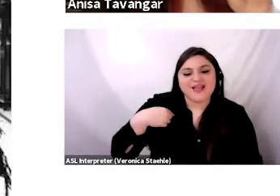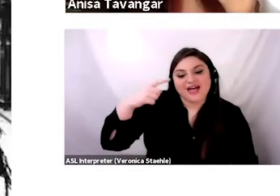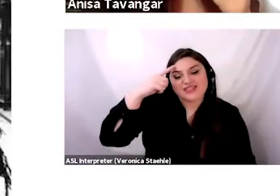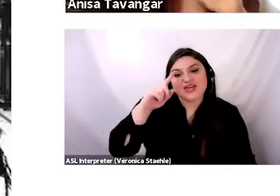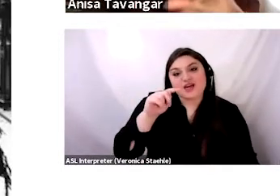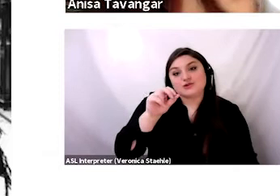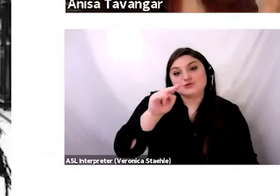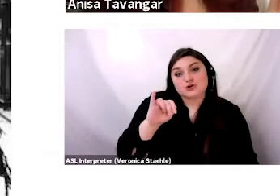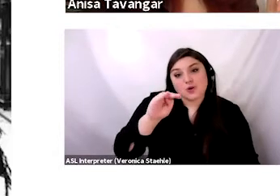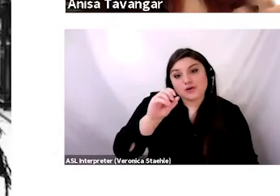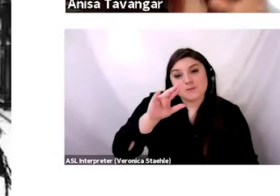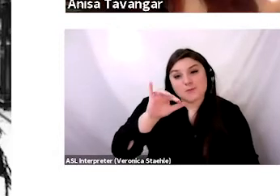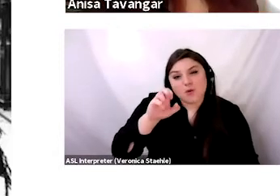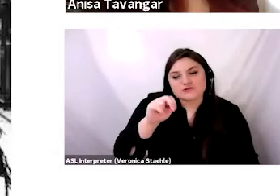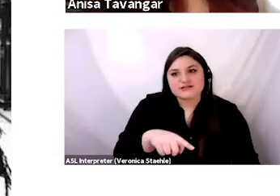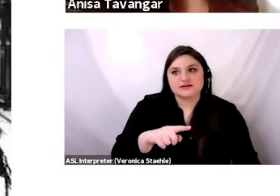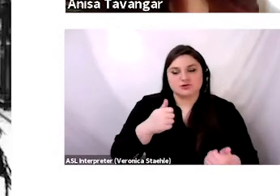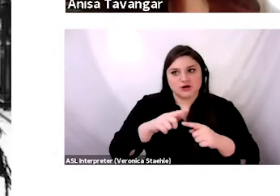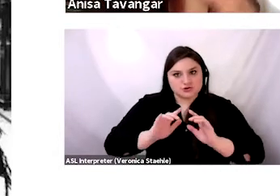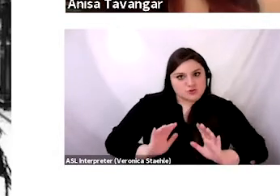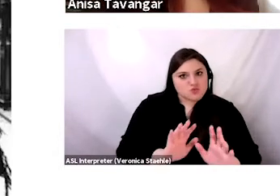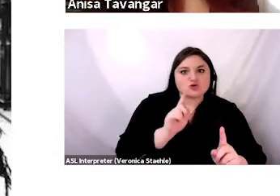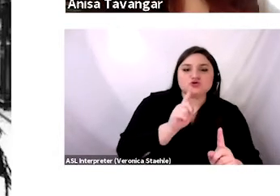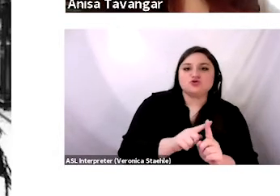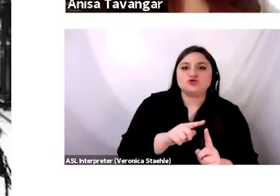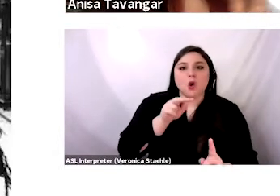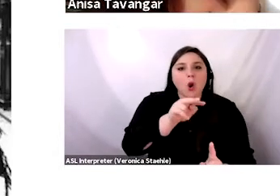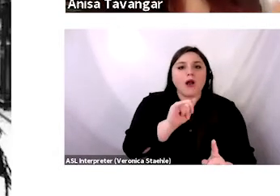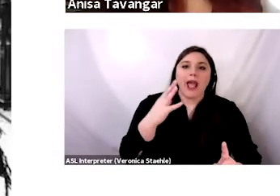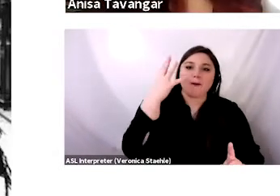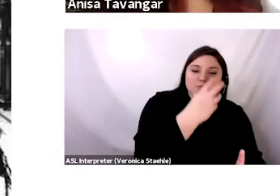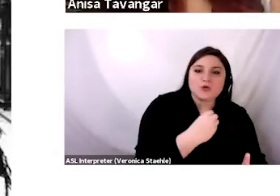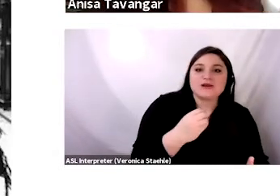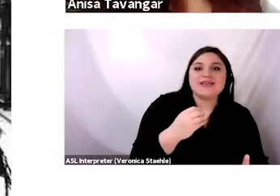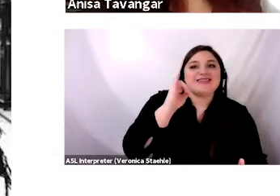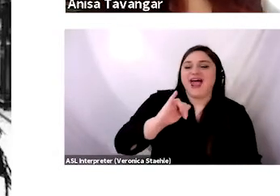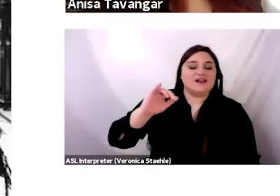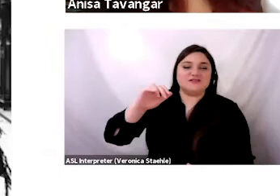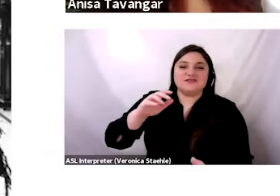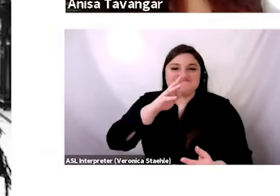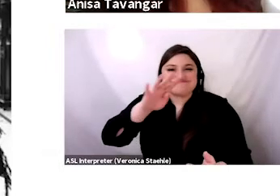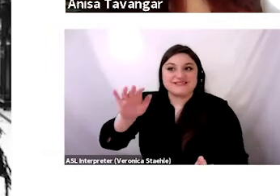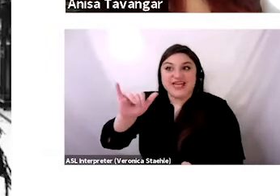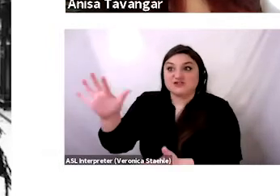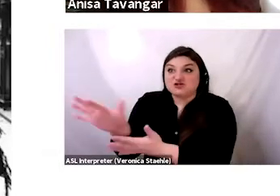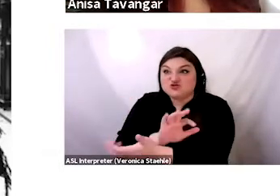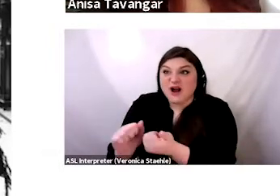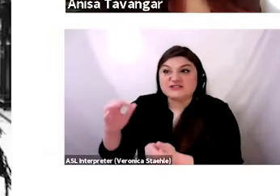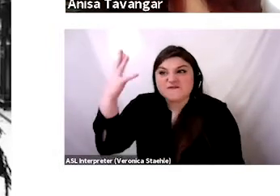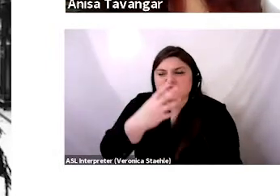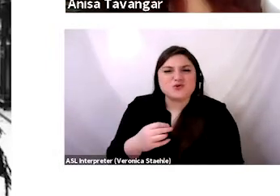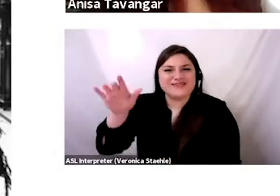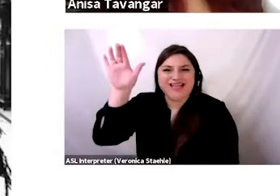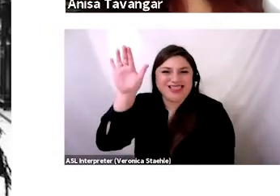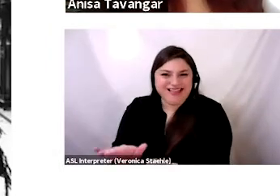away from this narrow sense of a physical beauty that is destructive and moving towards the necessity of beauty, which, as she says,